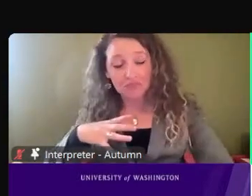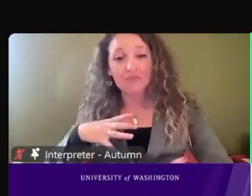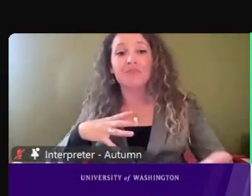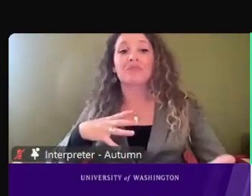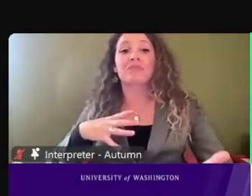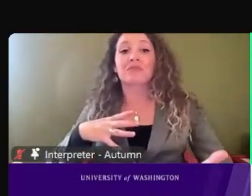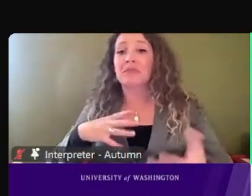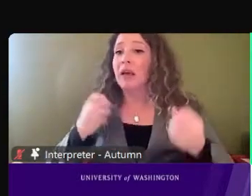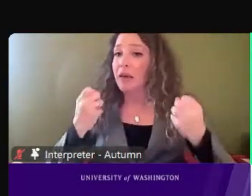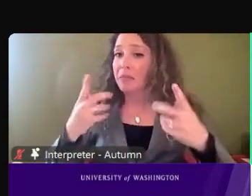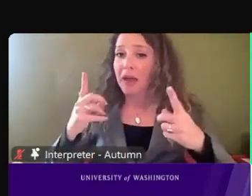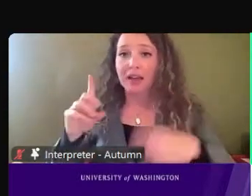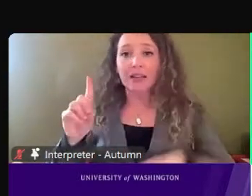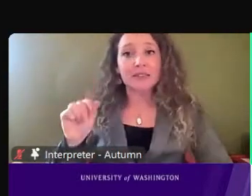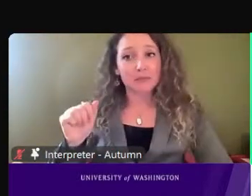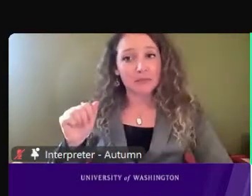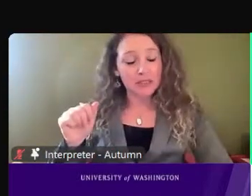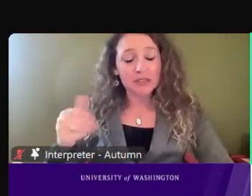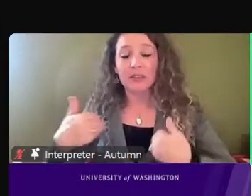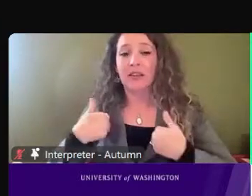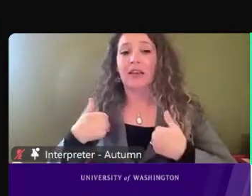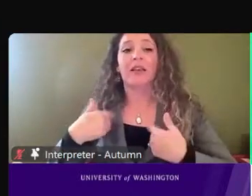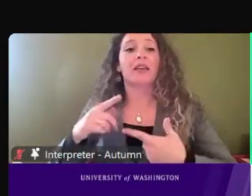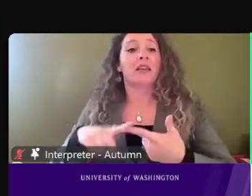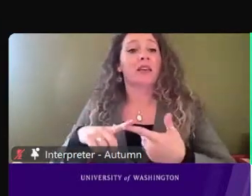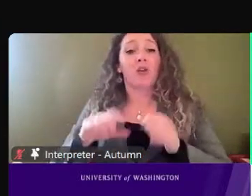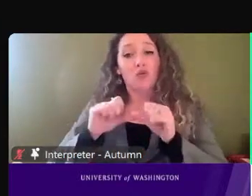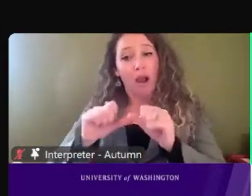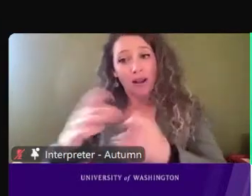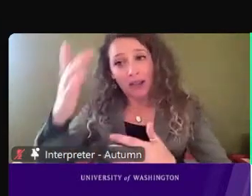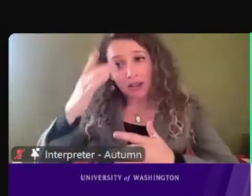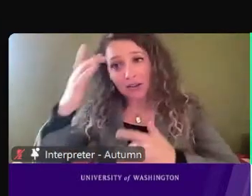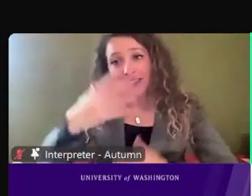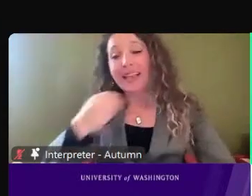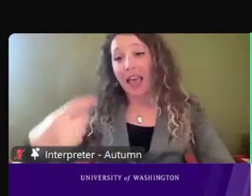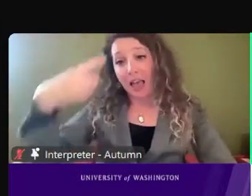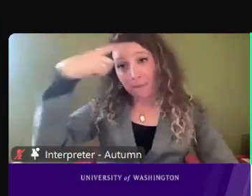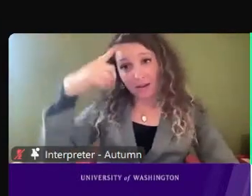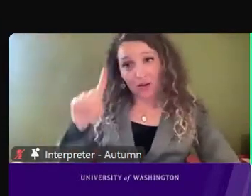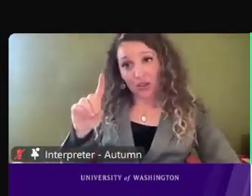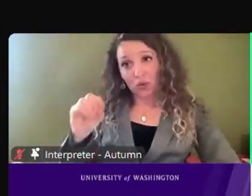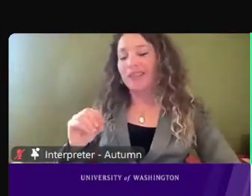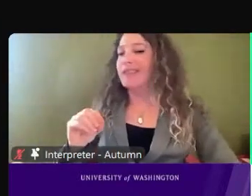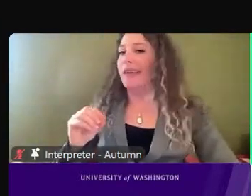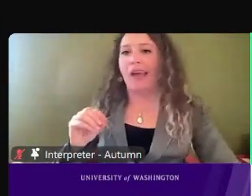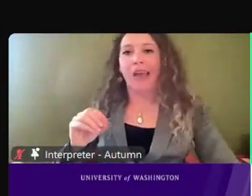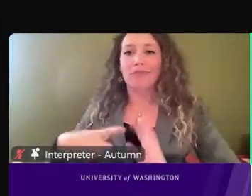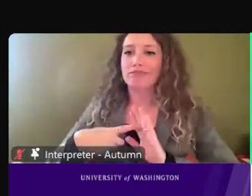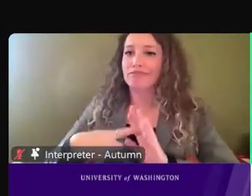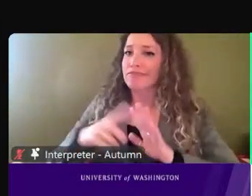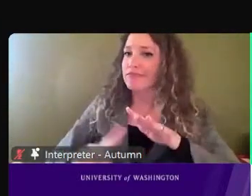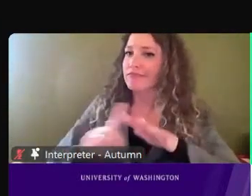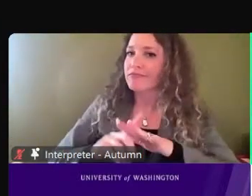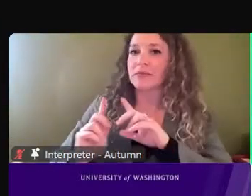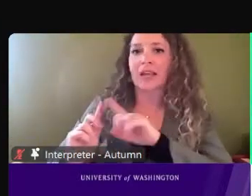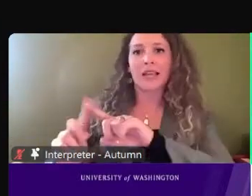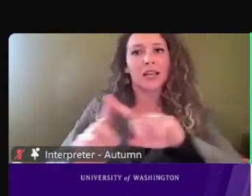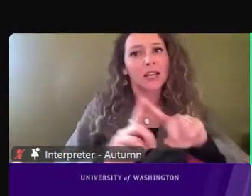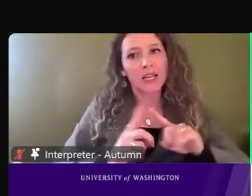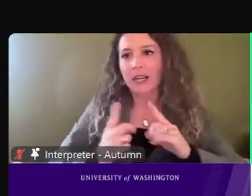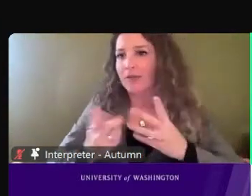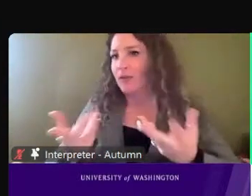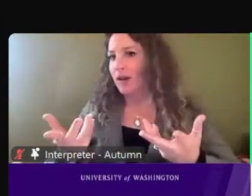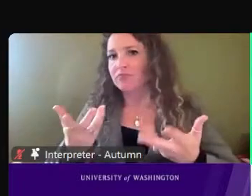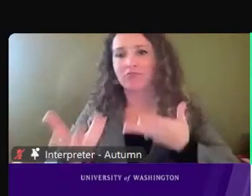disabled, having a chronic illness and a mental disorder, both of which manifest in a variety of differences in the way that I